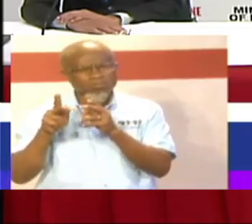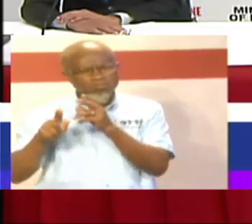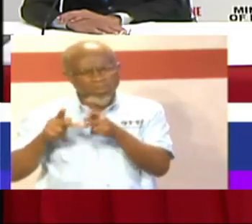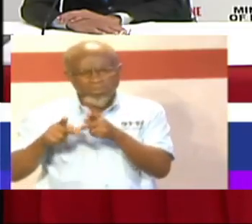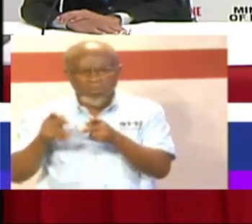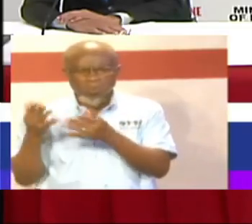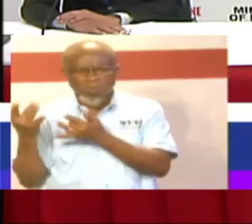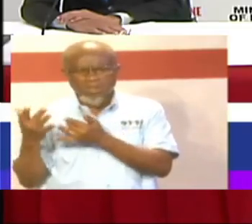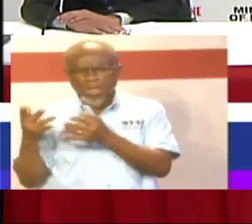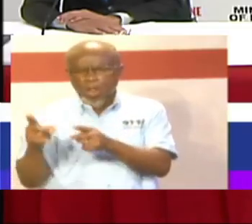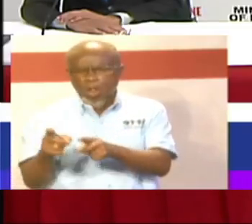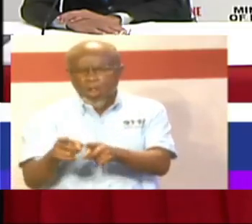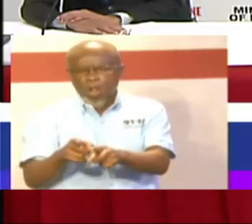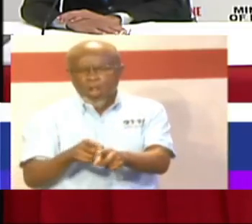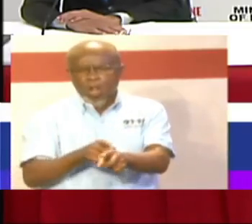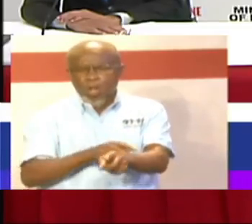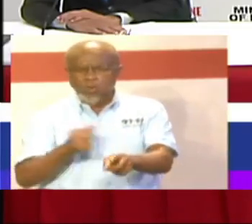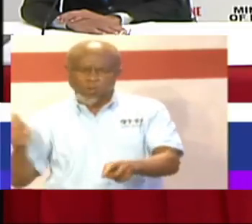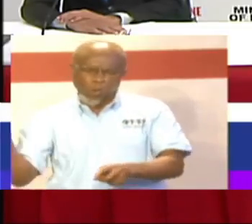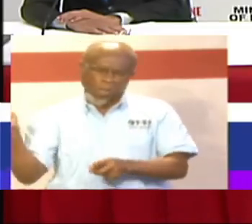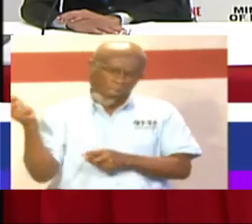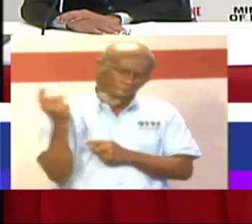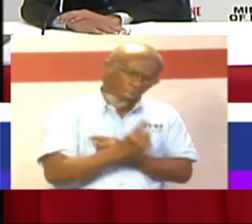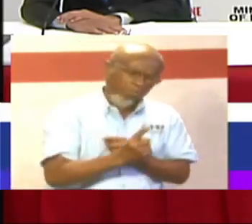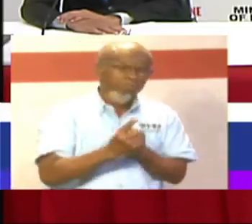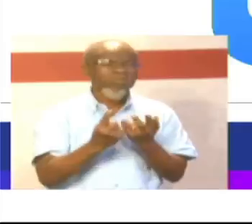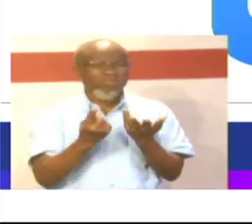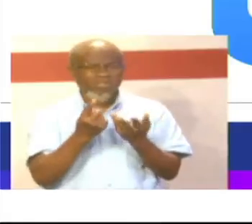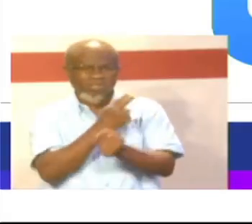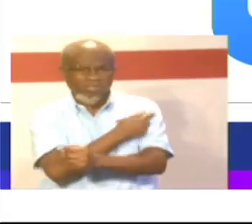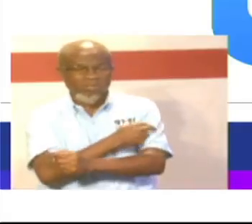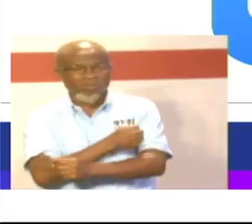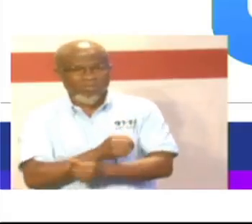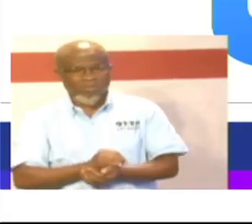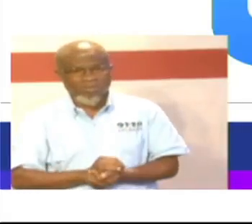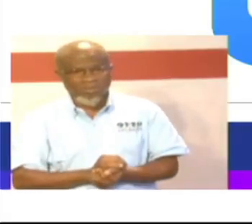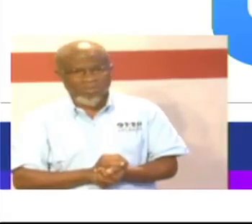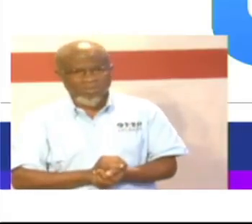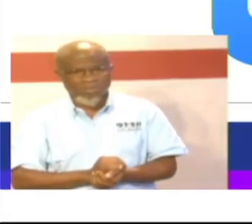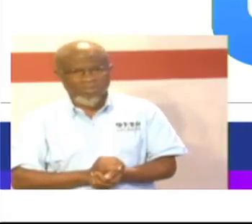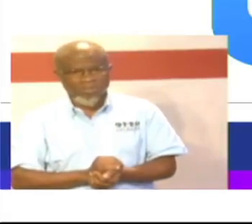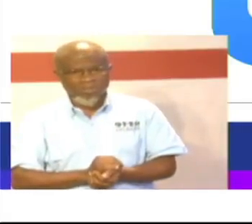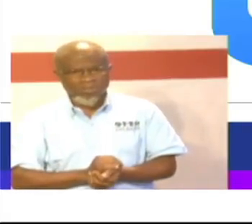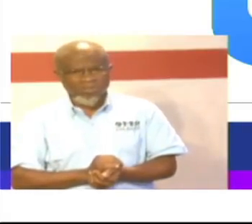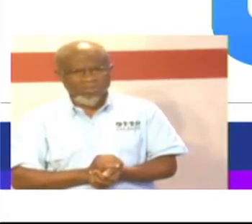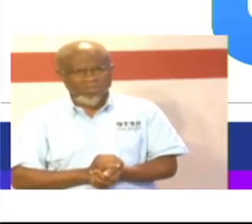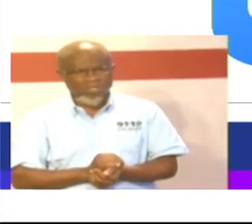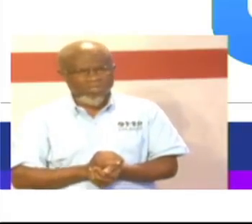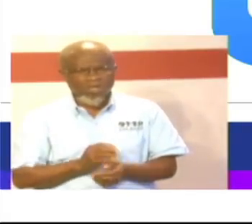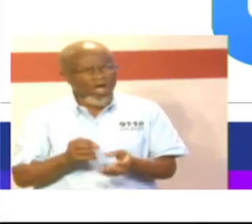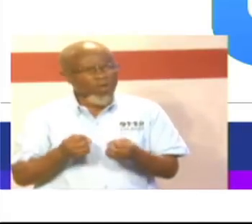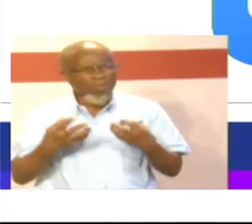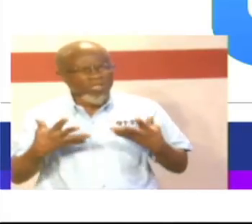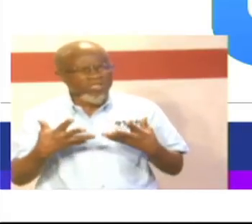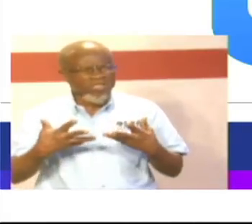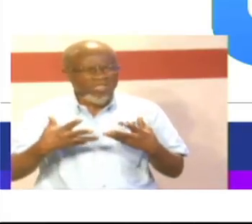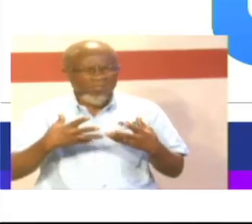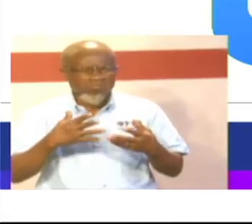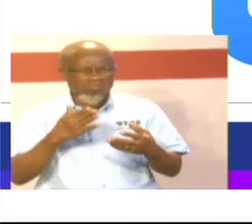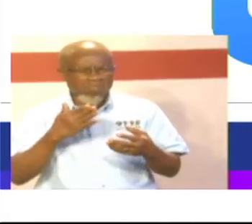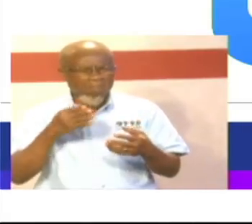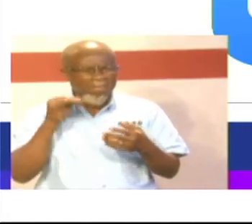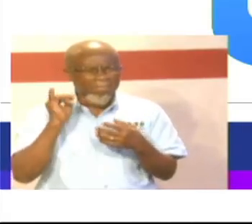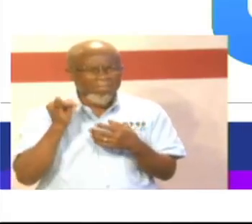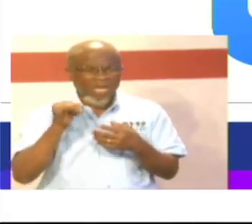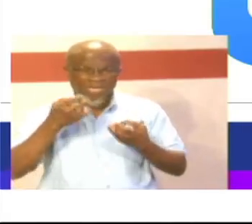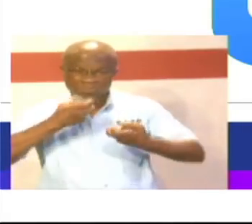the hospital system, right, with COVID-19. How much of an issue is this really for us,